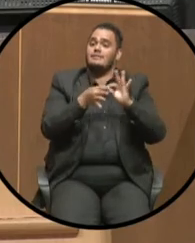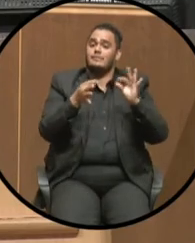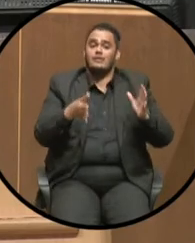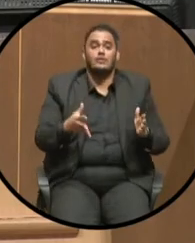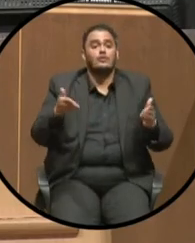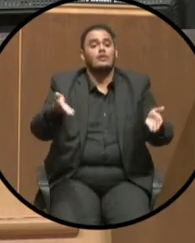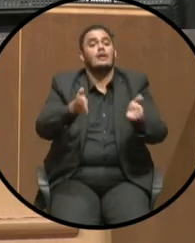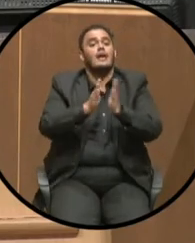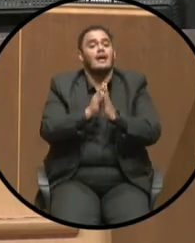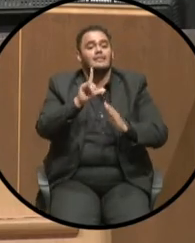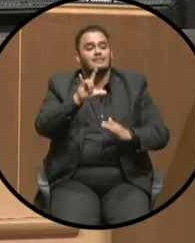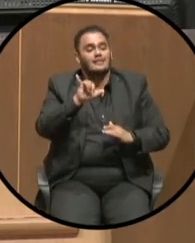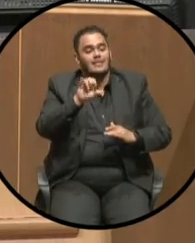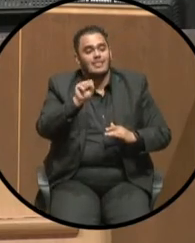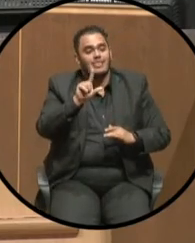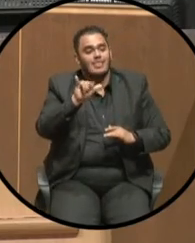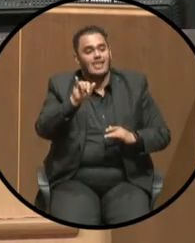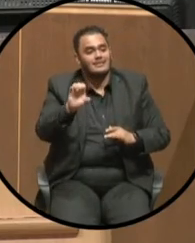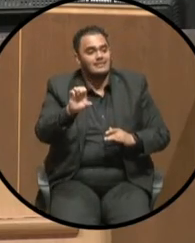welcome Leslie Hodge